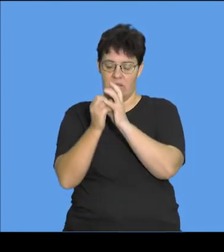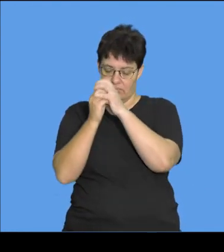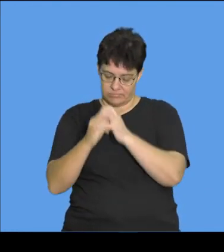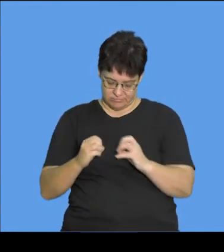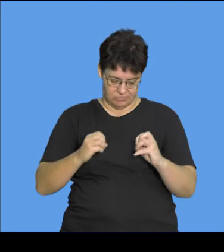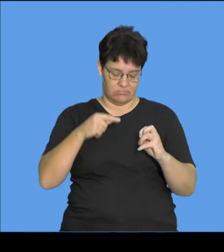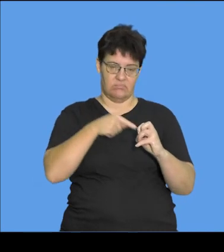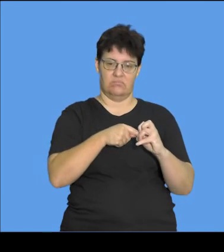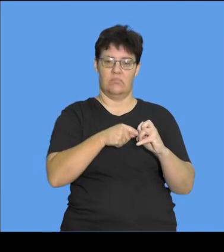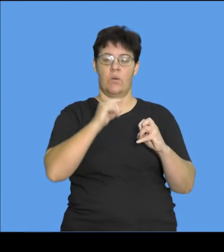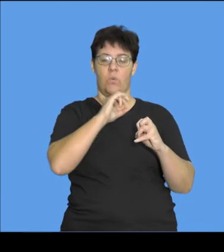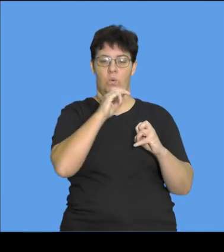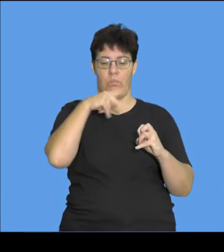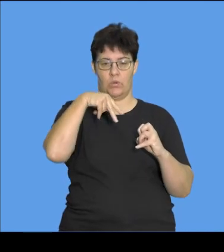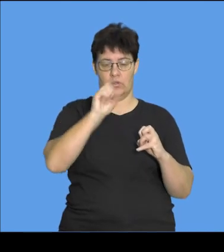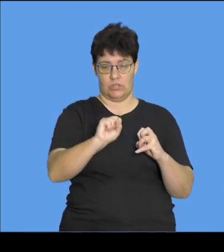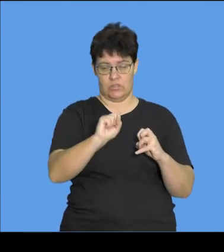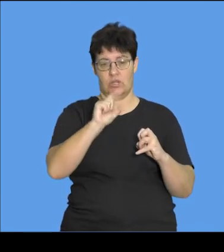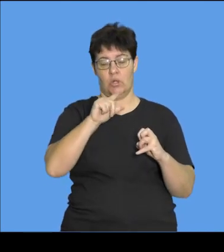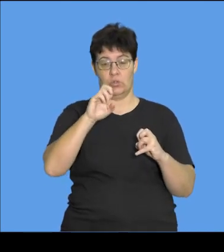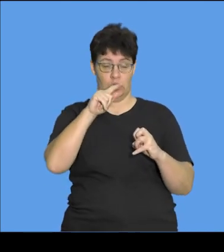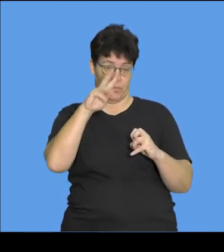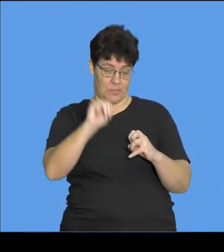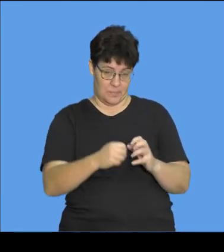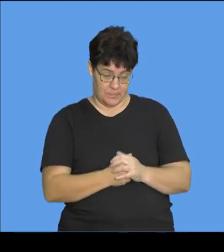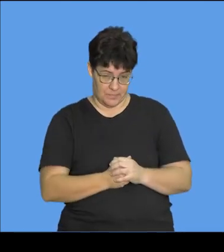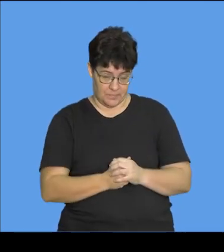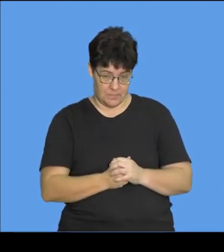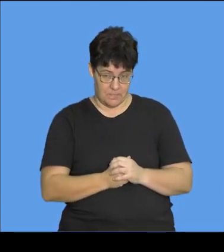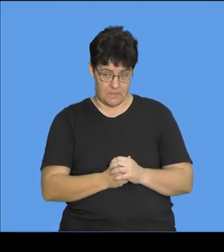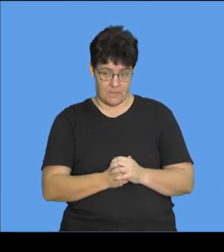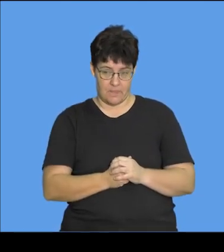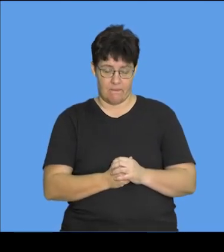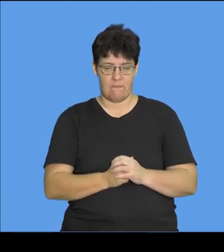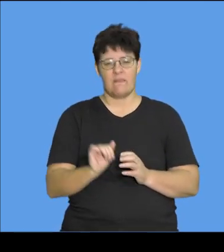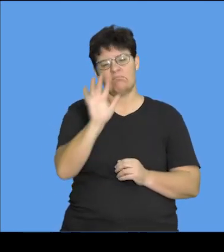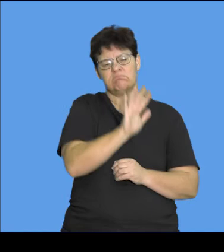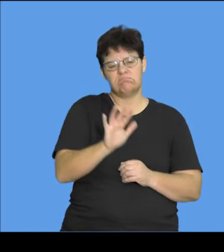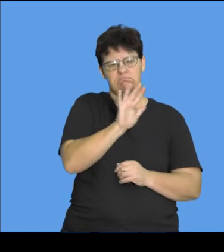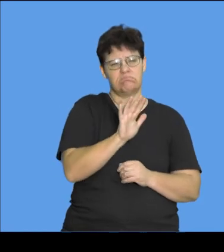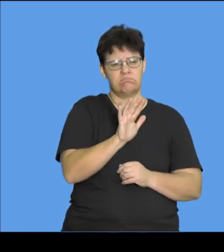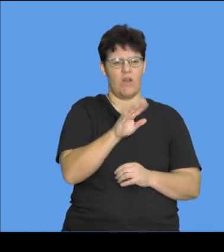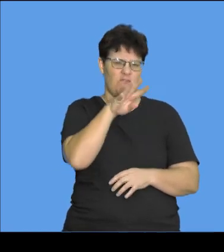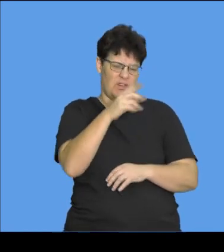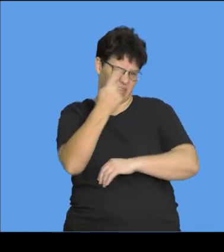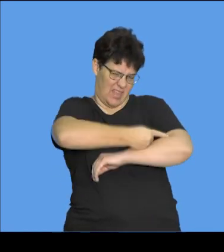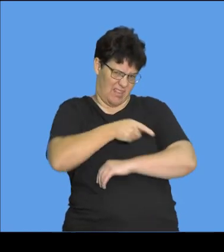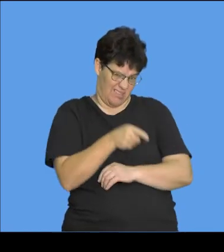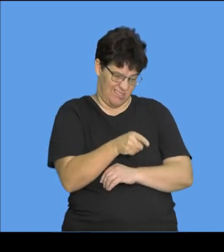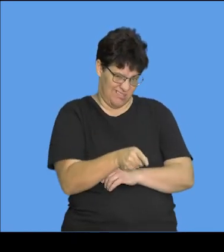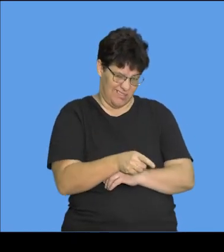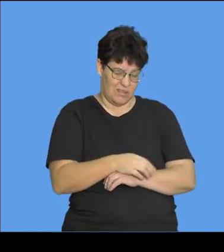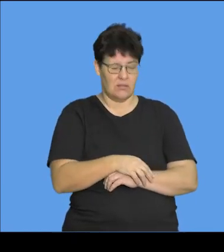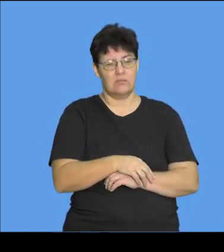luteum. Let's try and look at that in this image here. So around day 14, guys, which is probably around